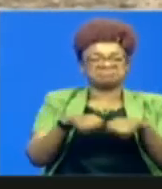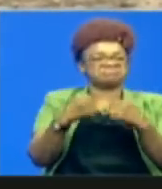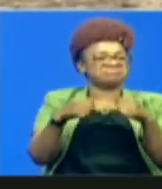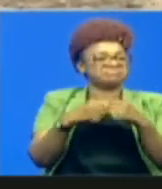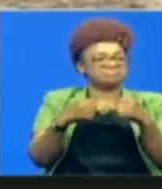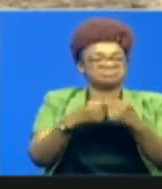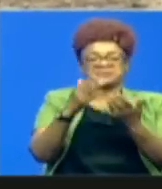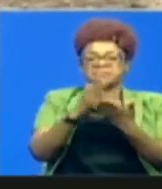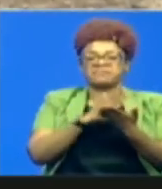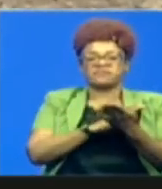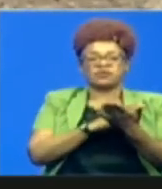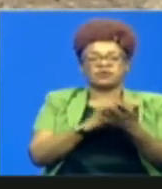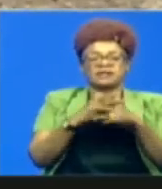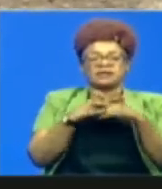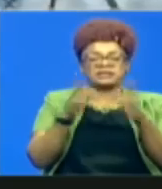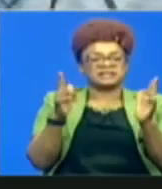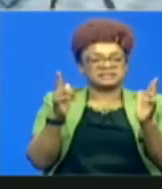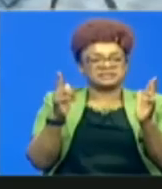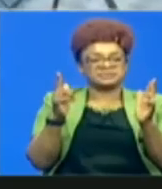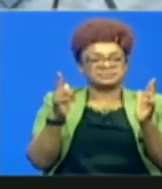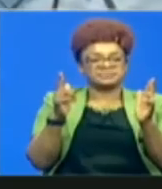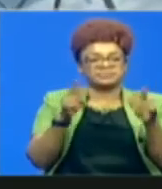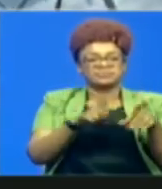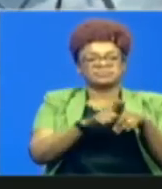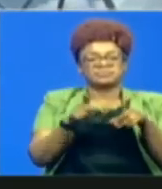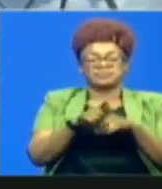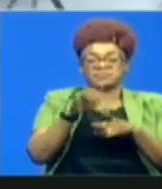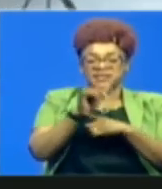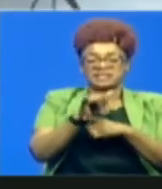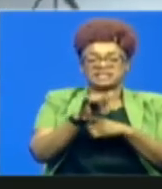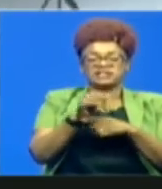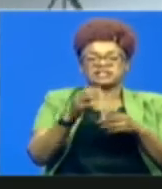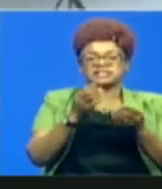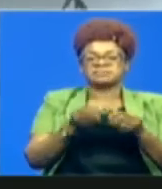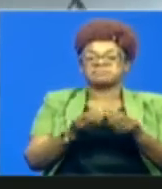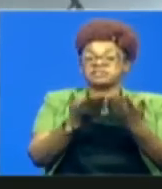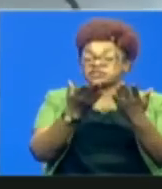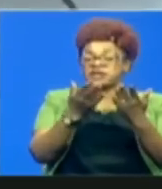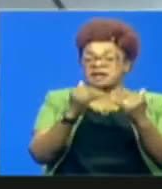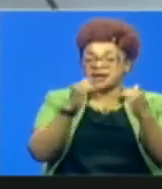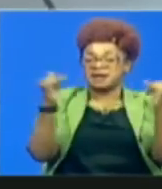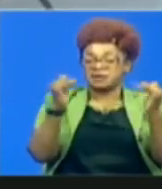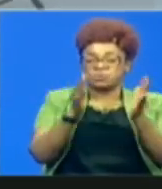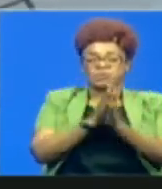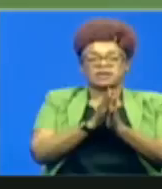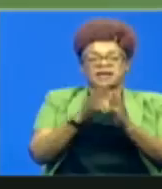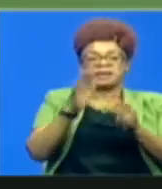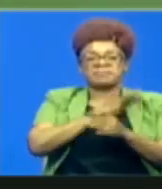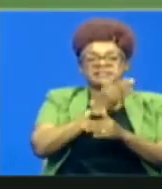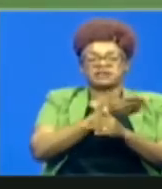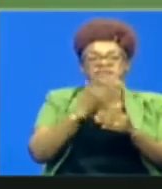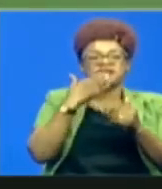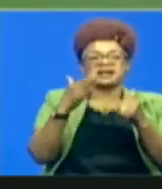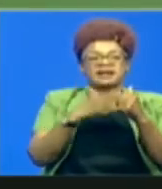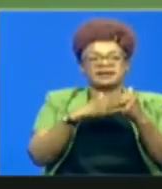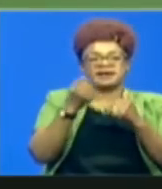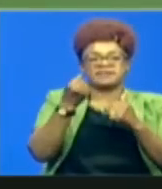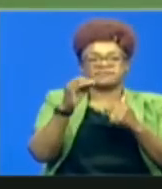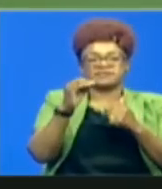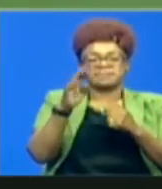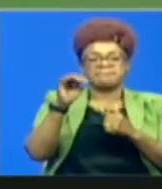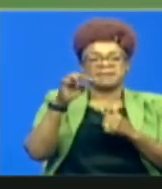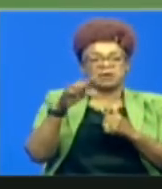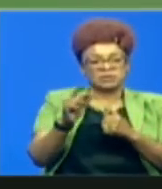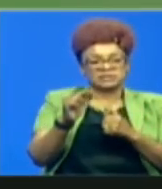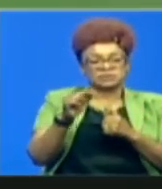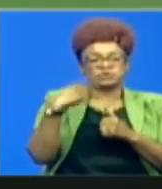even before they were completed, and that a transmission line with an installed capacity of 950 megawatts was